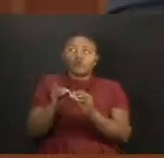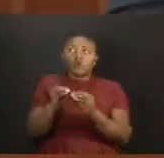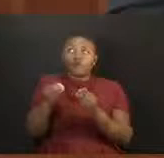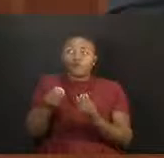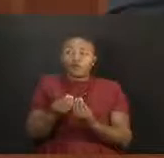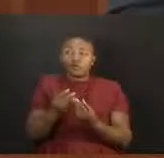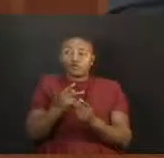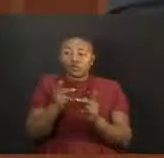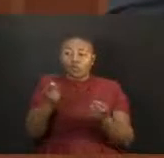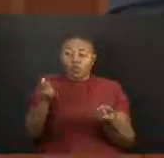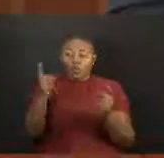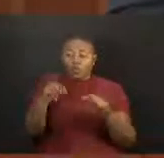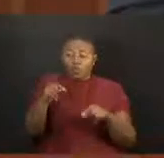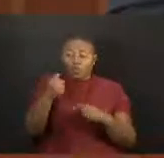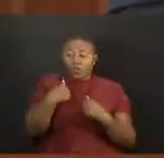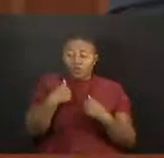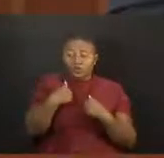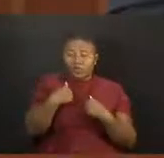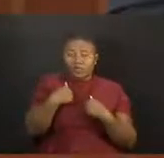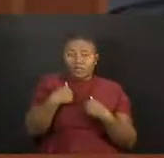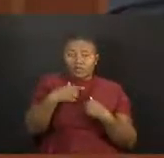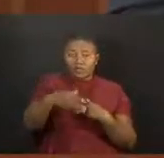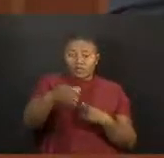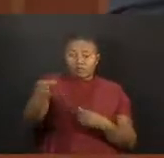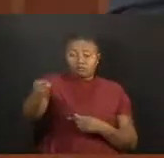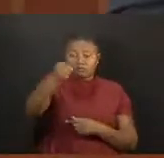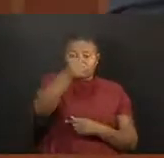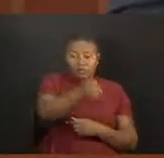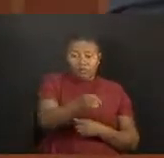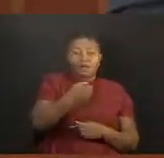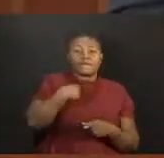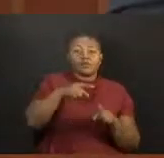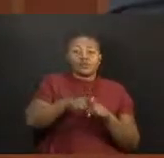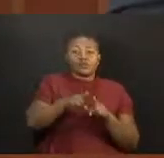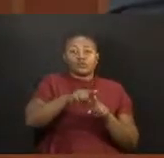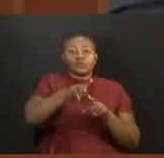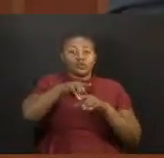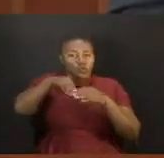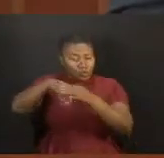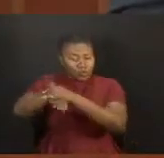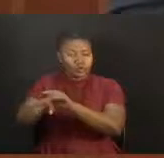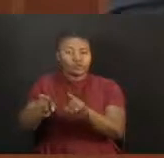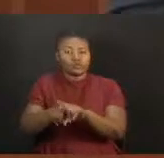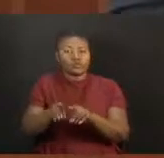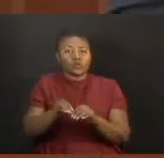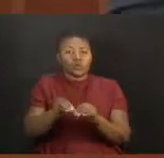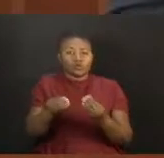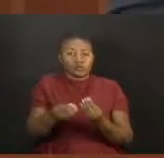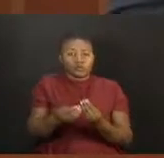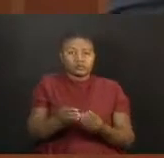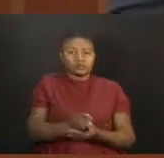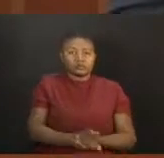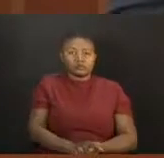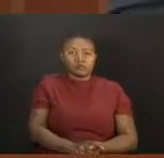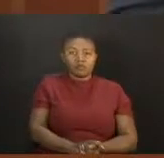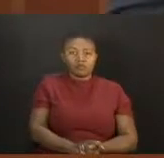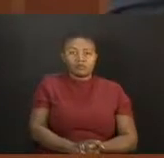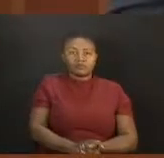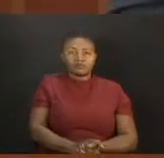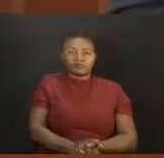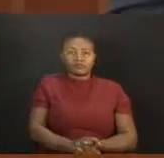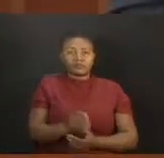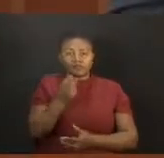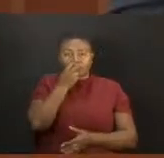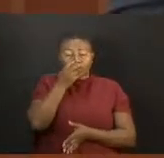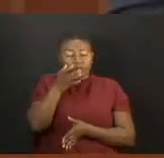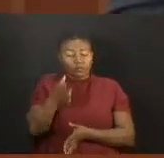but also move into it whilst we continue all the other processes. Mr.